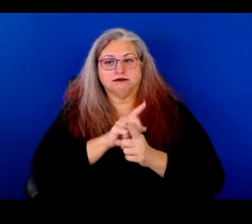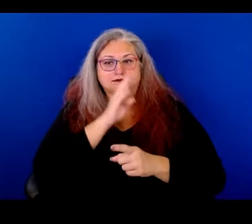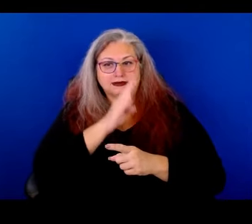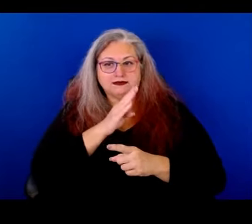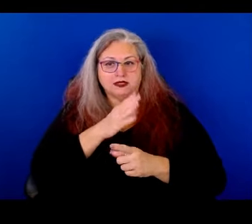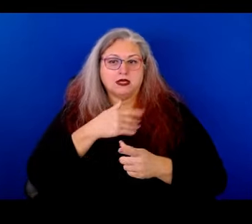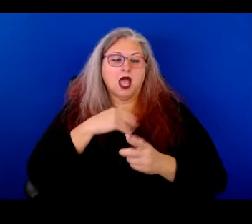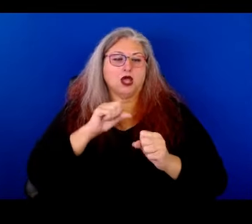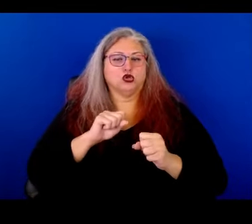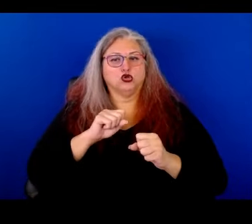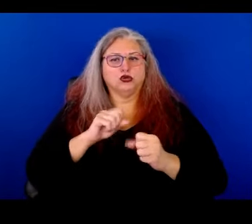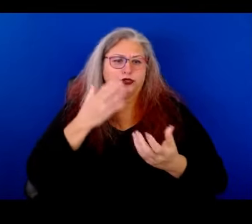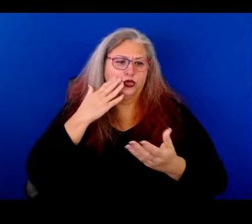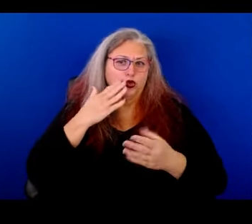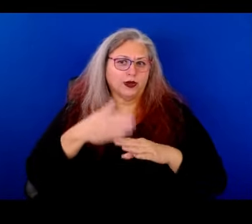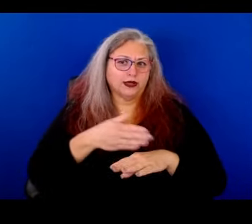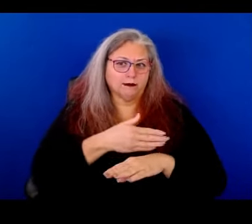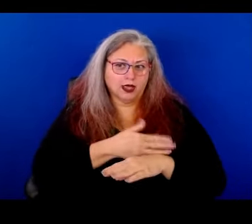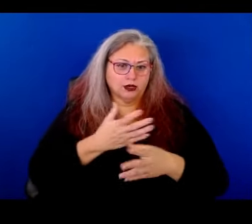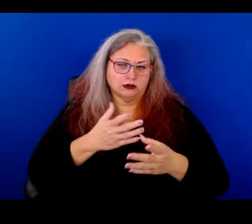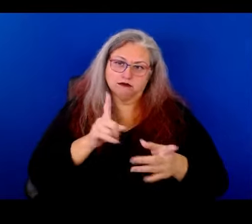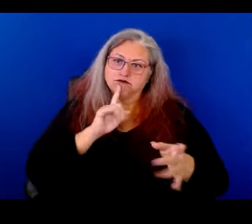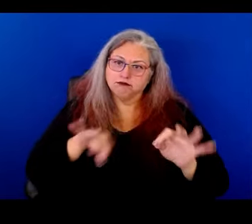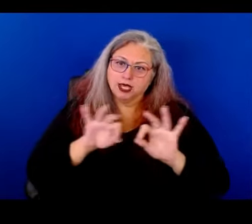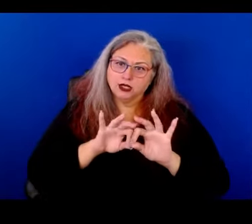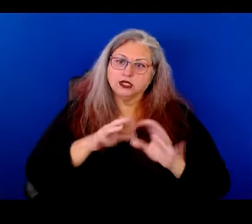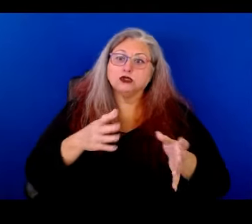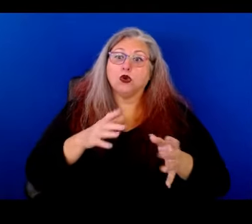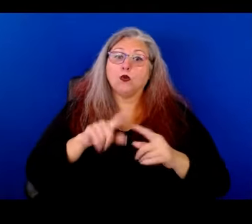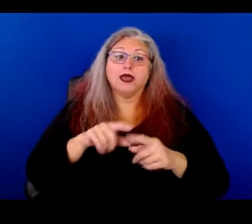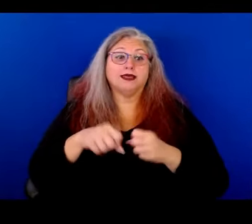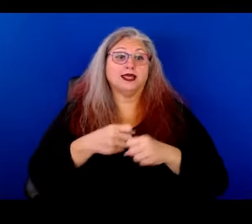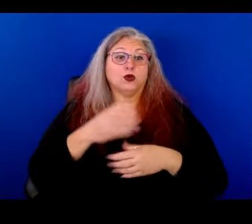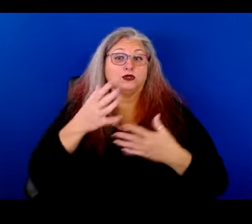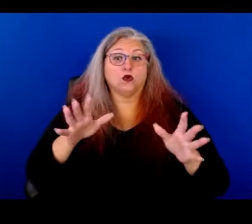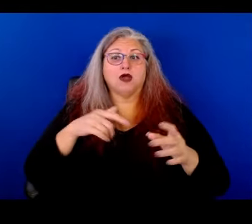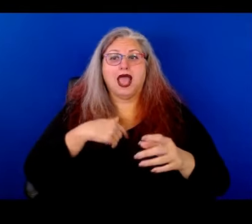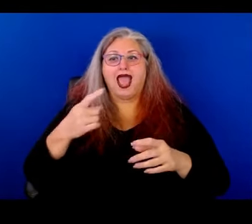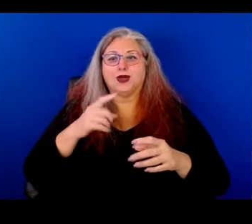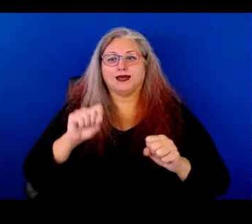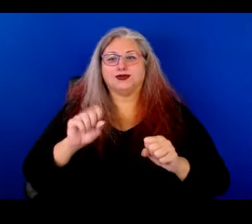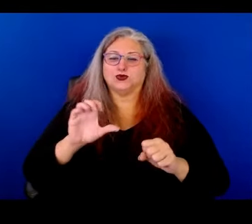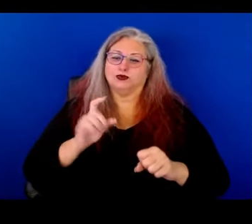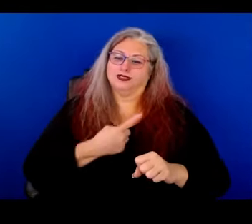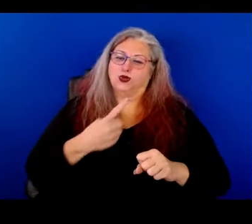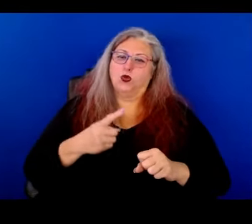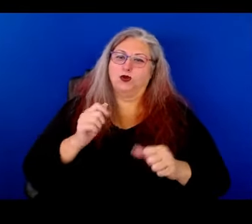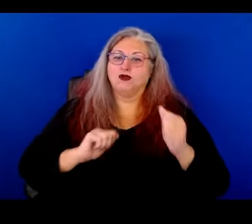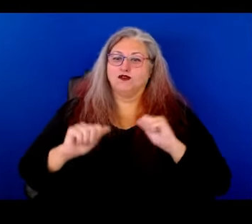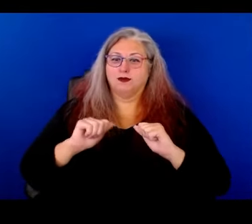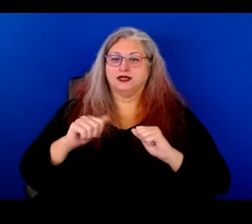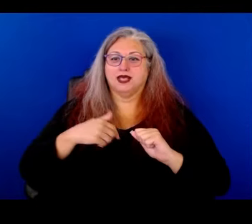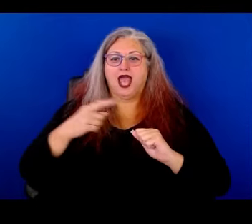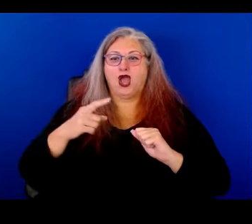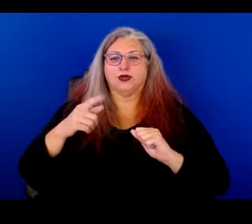specifically and I could, you know, get better. It mattered. So at the end of the year, I always got to do a solo performance, and